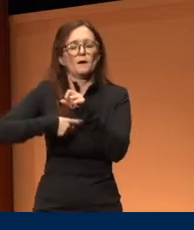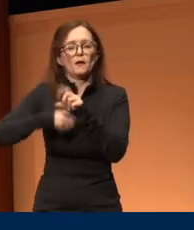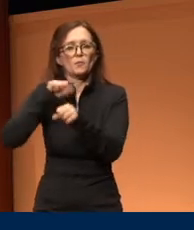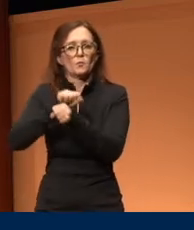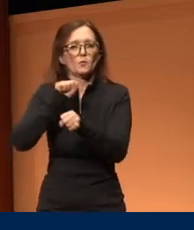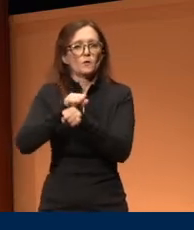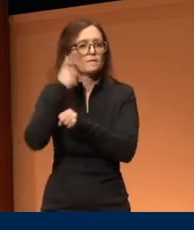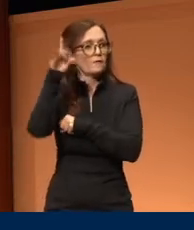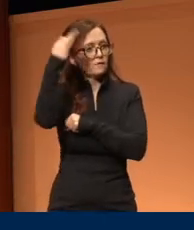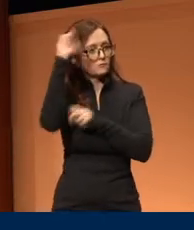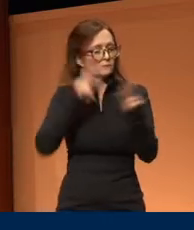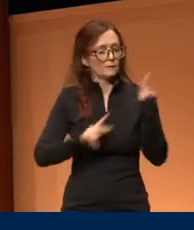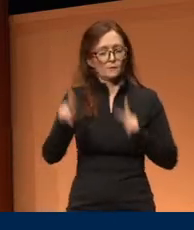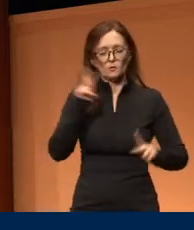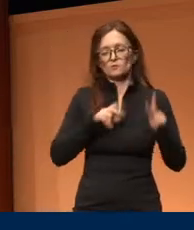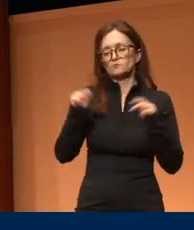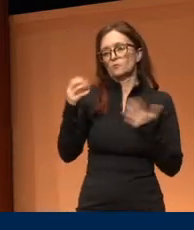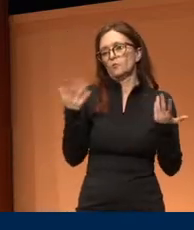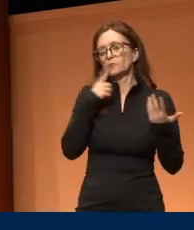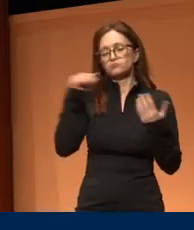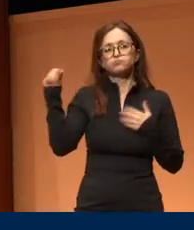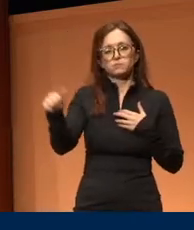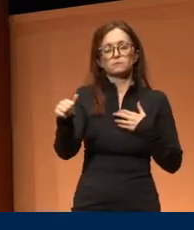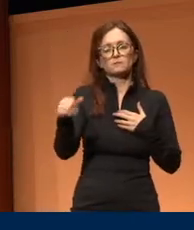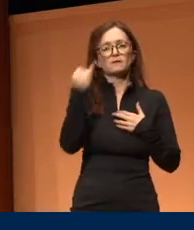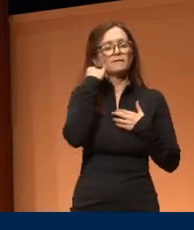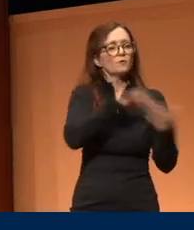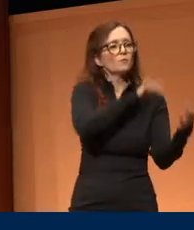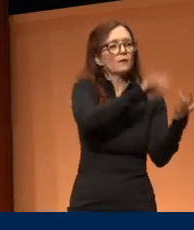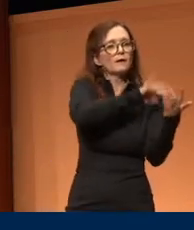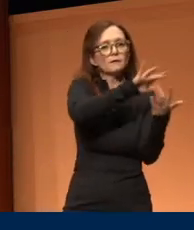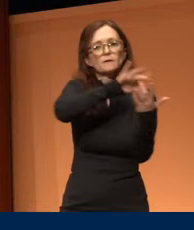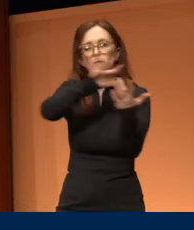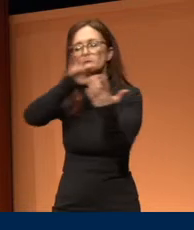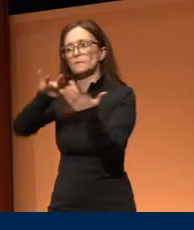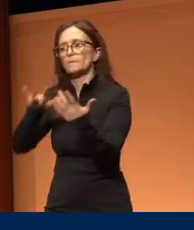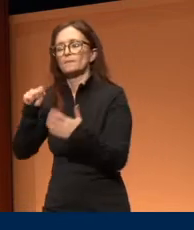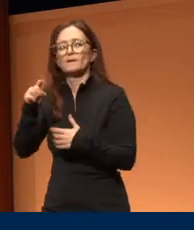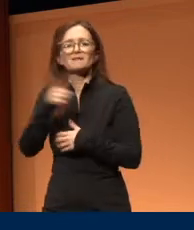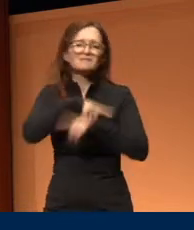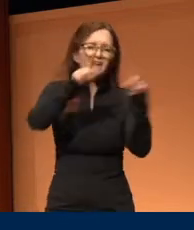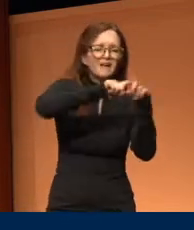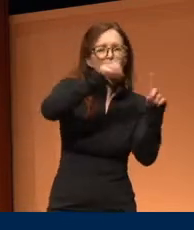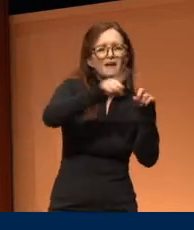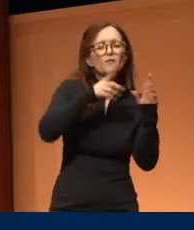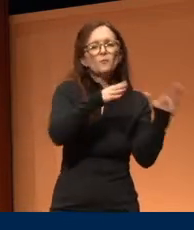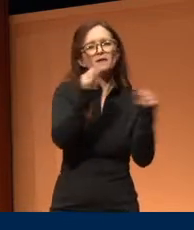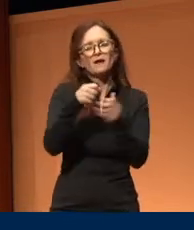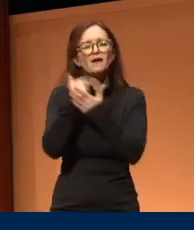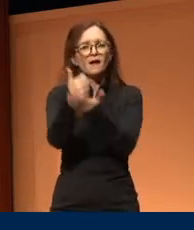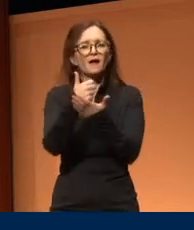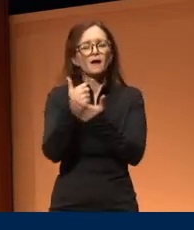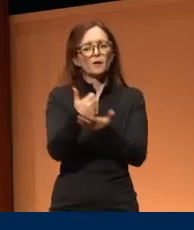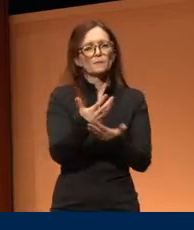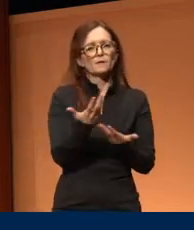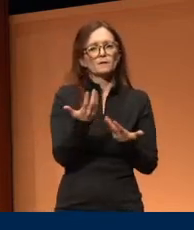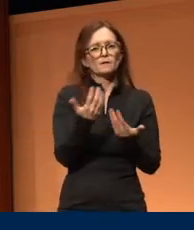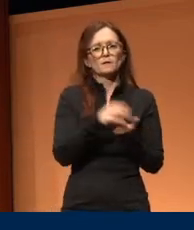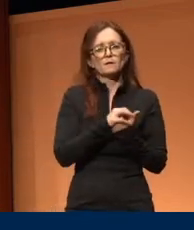French people. You reach out, you there are all kinds of ways you can help. You try to